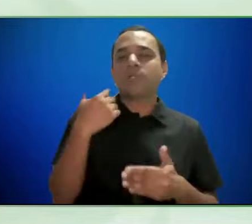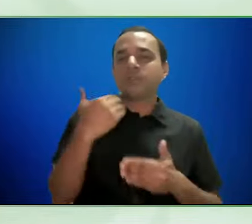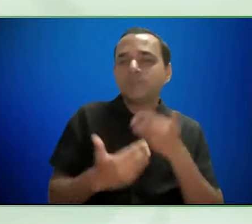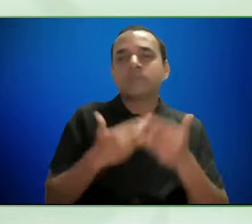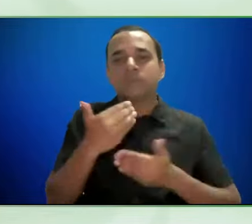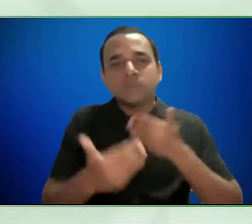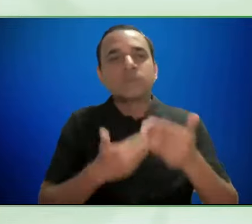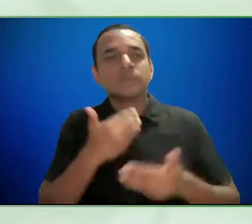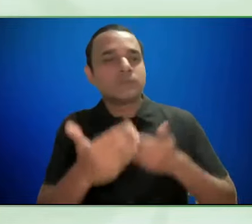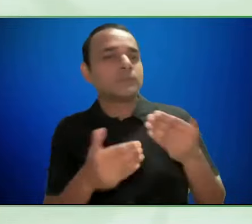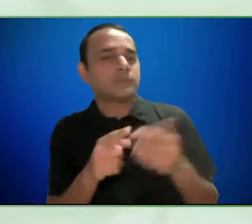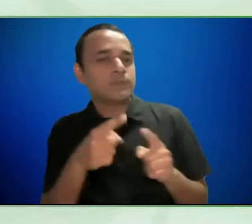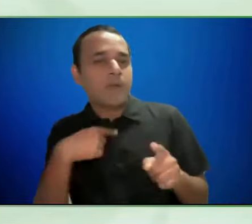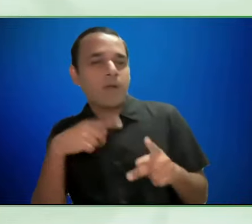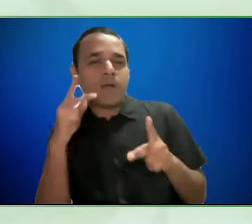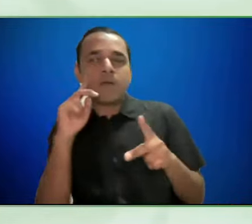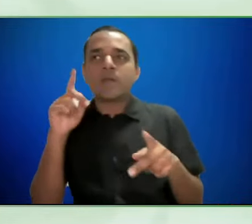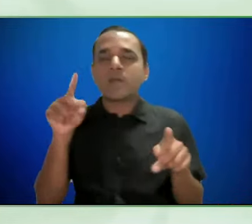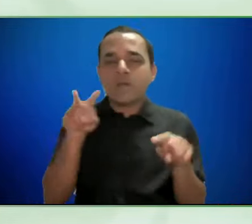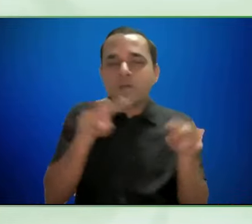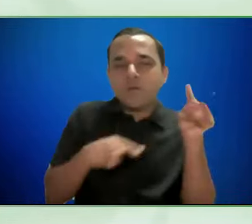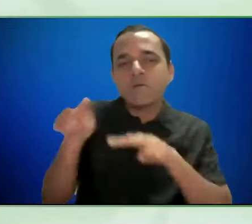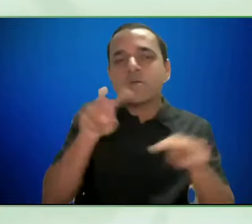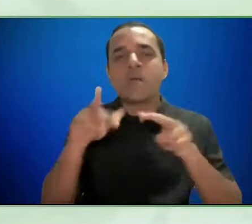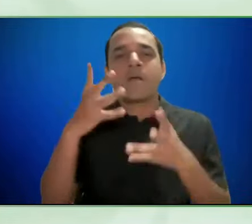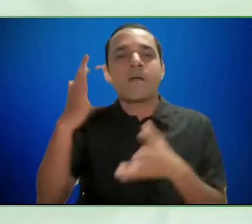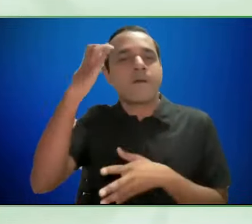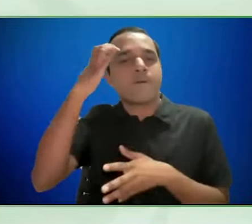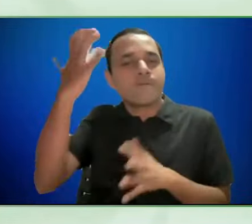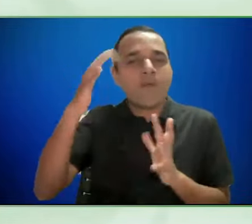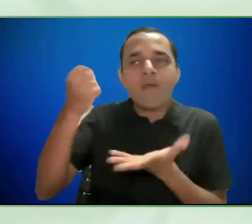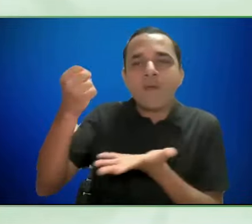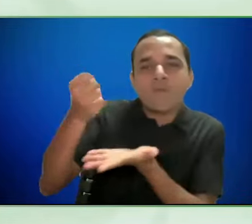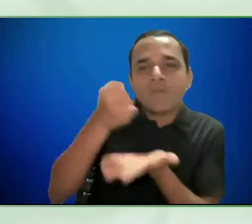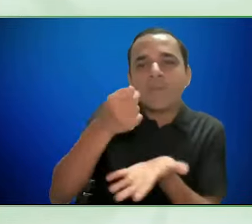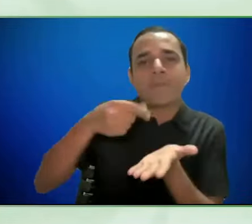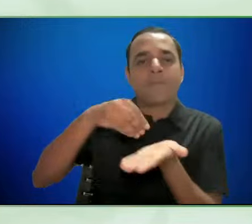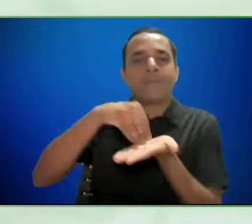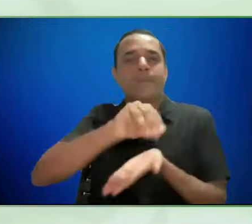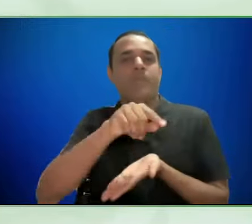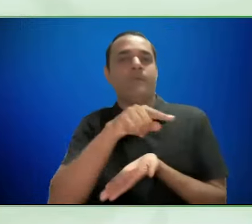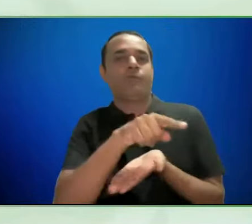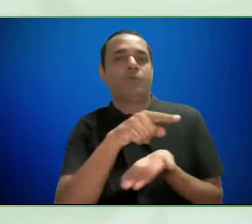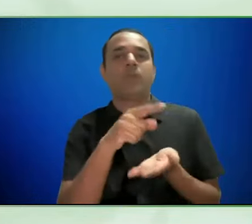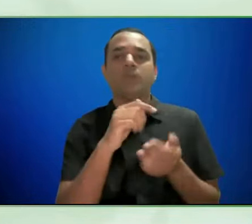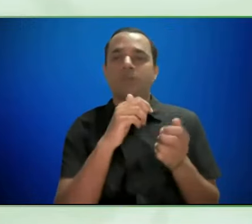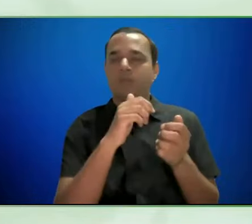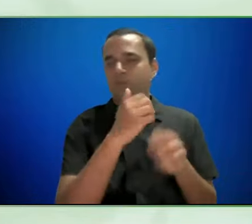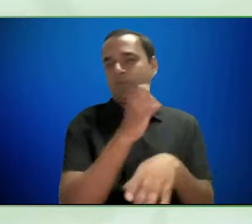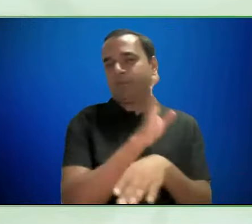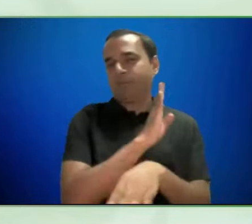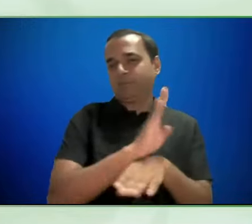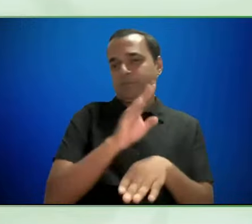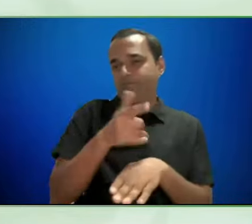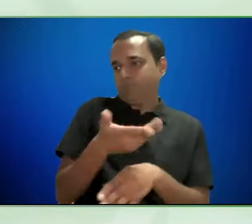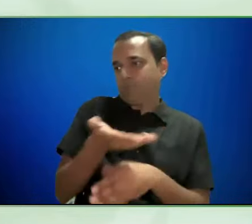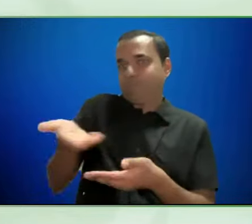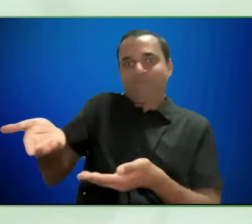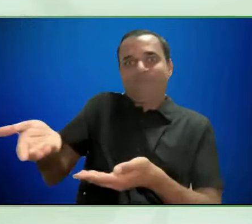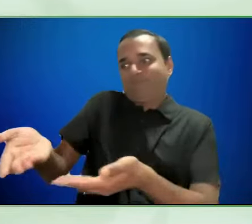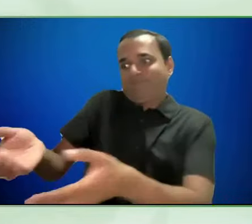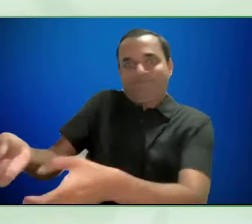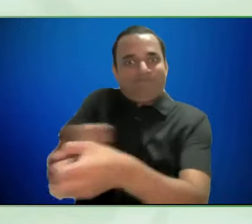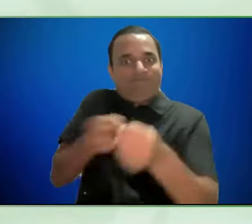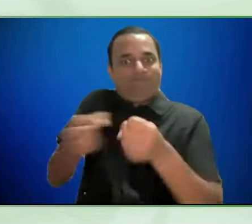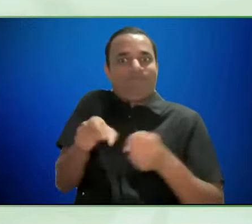and interests. Yes. And so we got half of your wages back through a grant. And then it was a matter